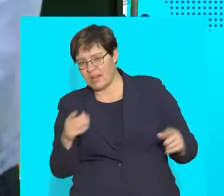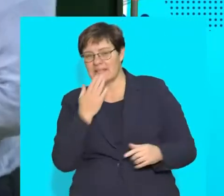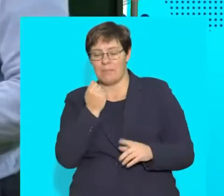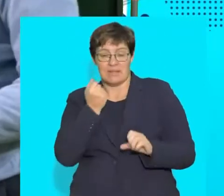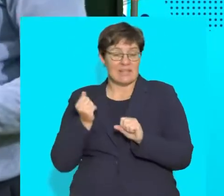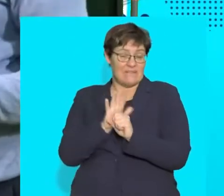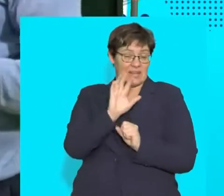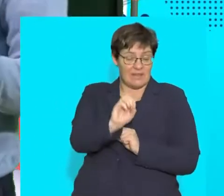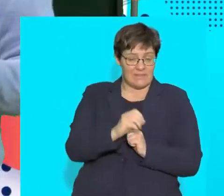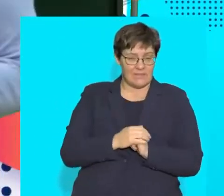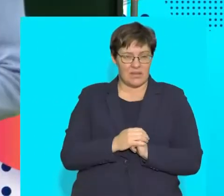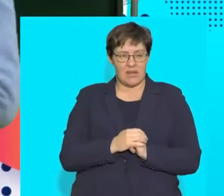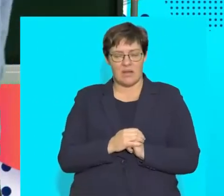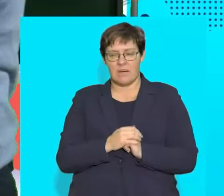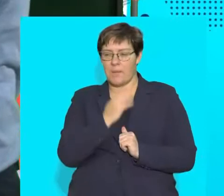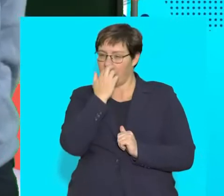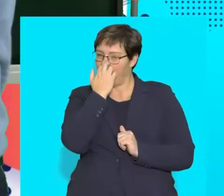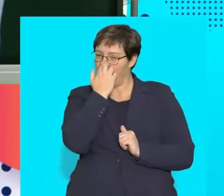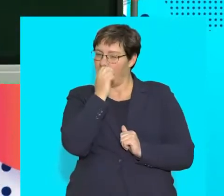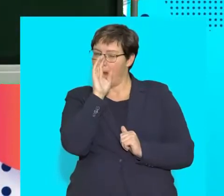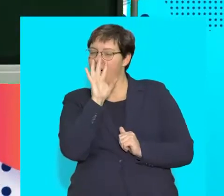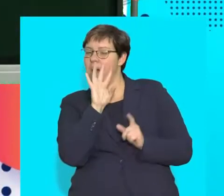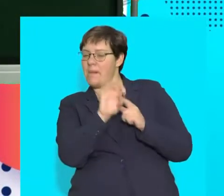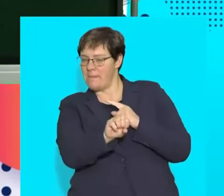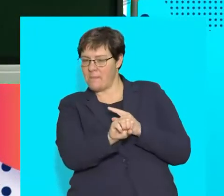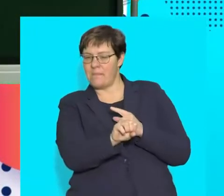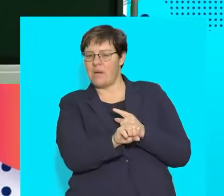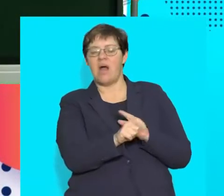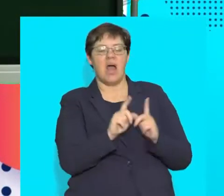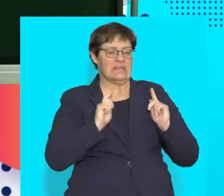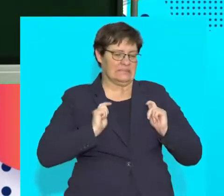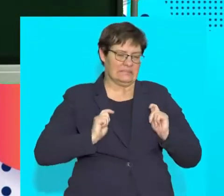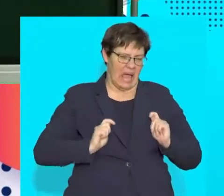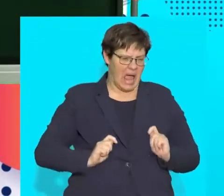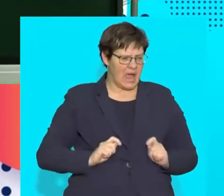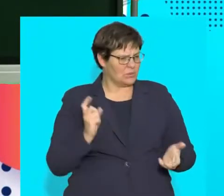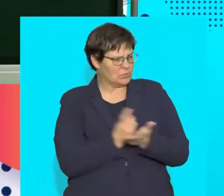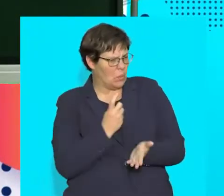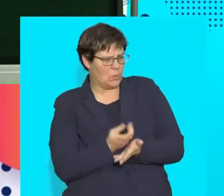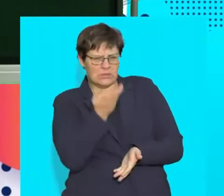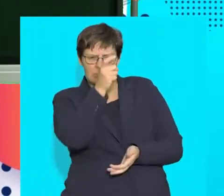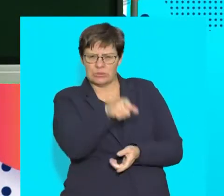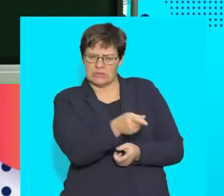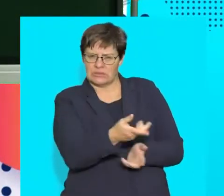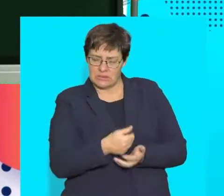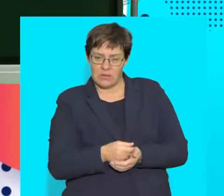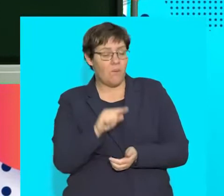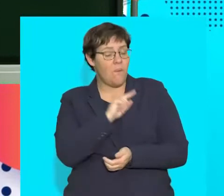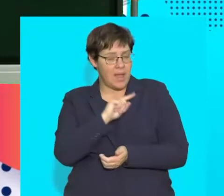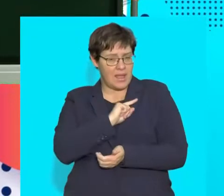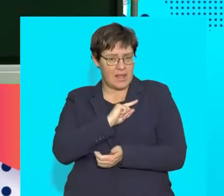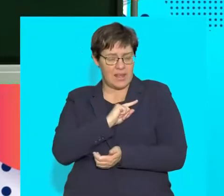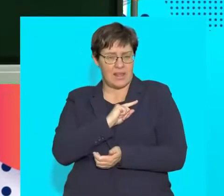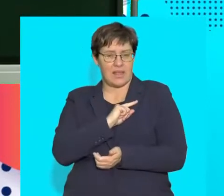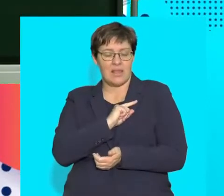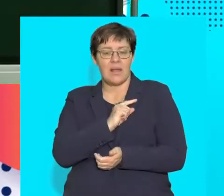diabetes, you will notice that the symptoms of fatigue set in. Fatigue essentially is because